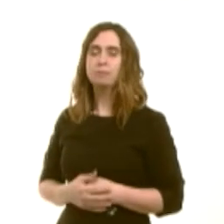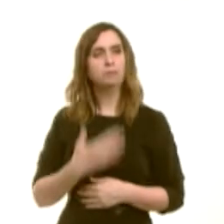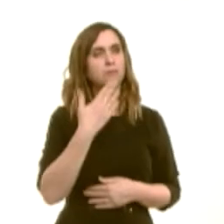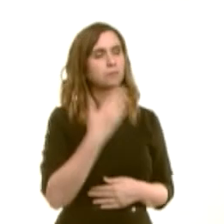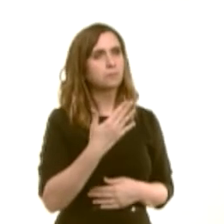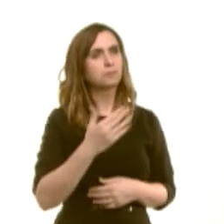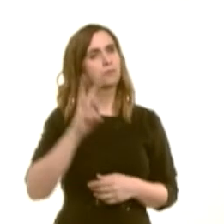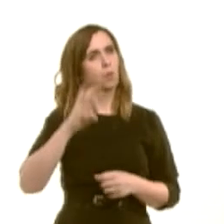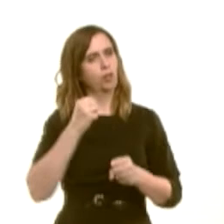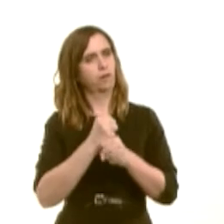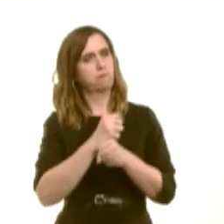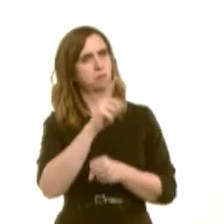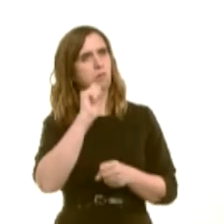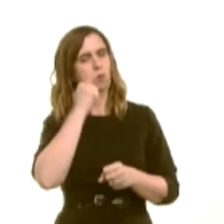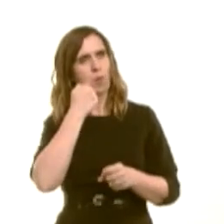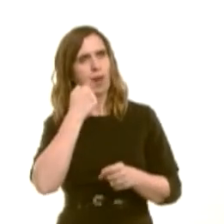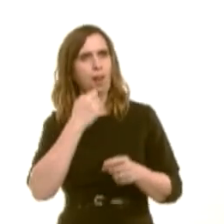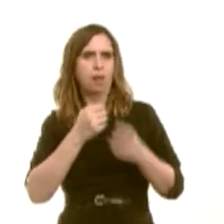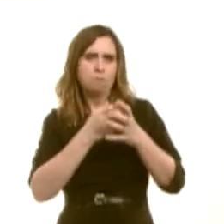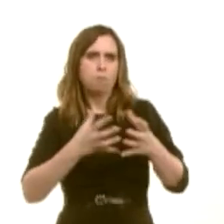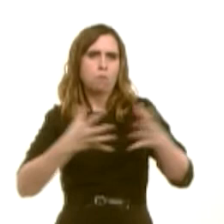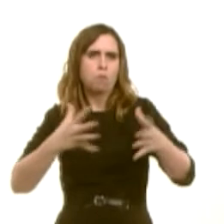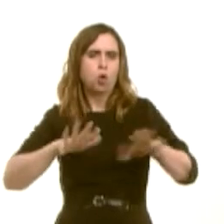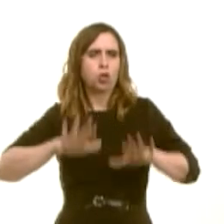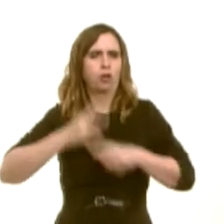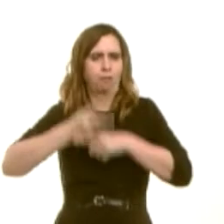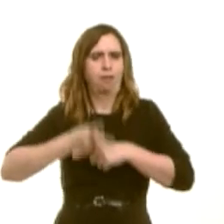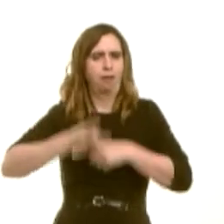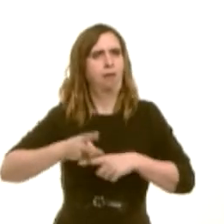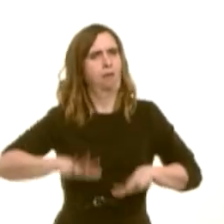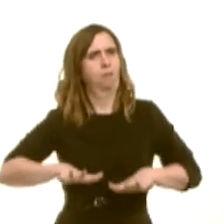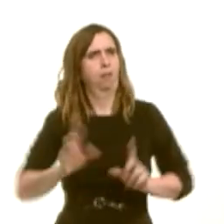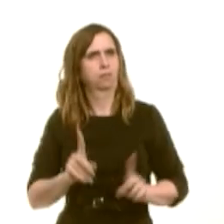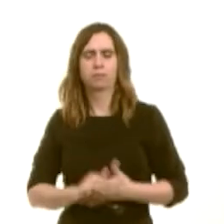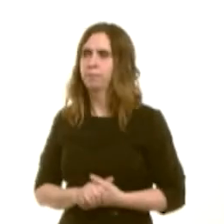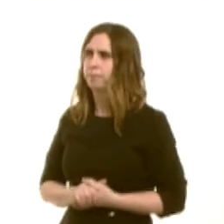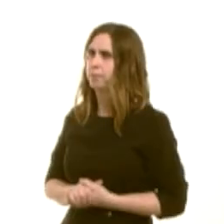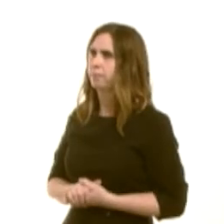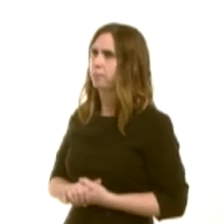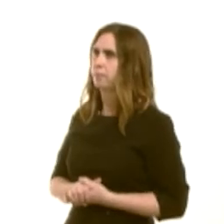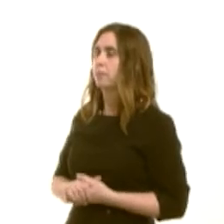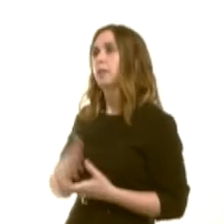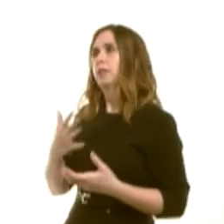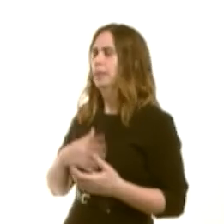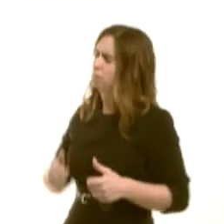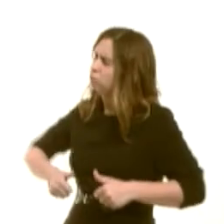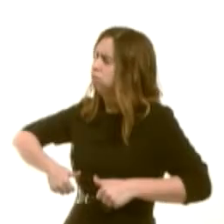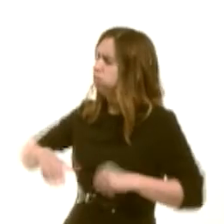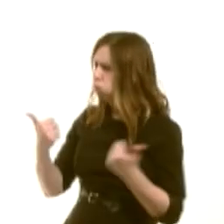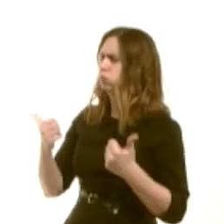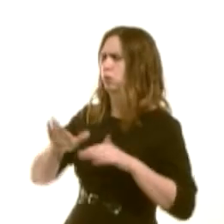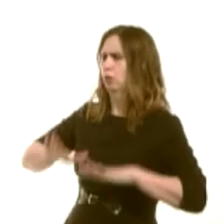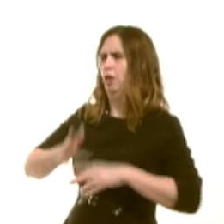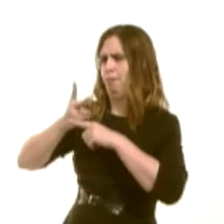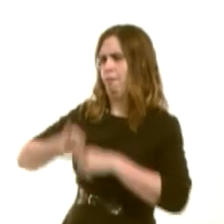does the Welsh Government have to increase childcare provision in Wales? Well, ensuring access to affordable, high-quality childcare for all children